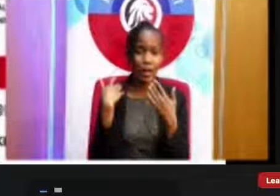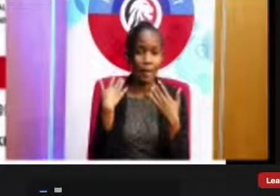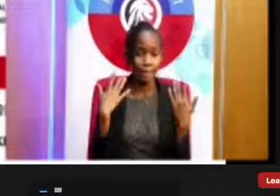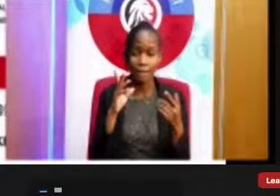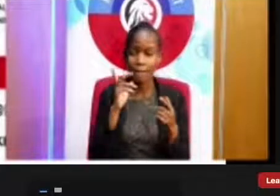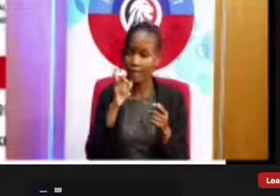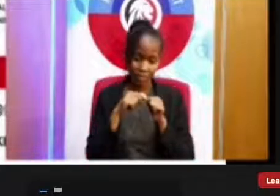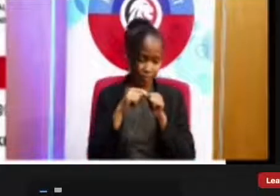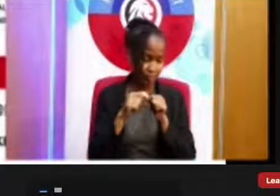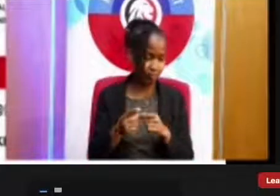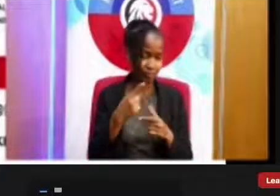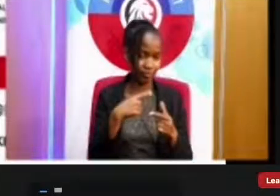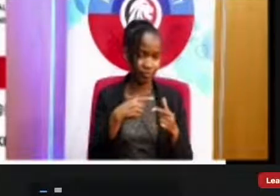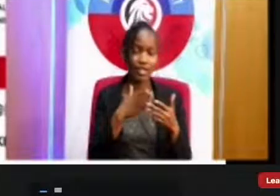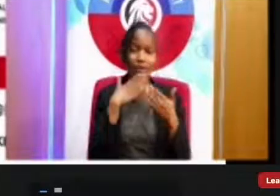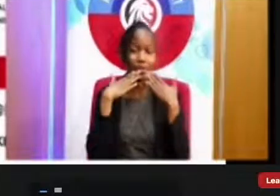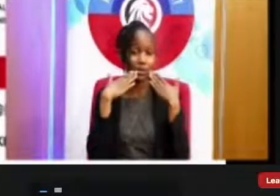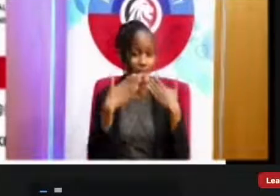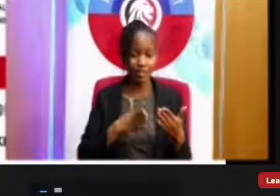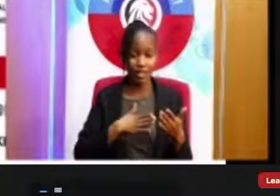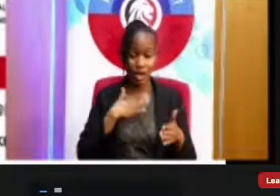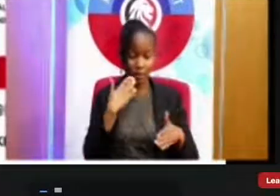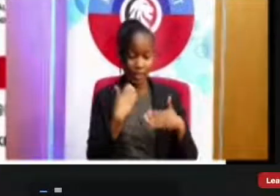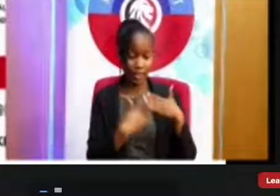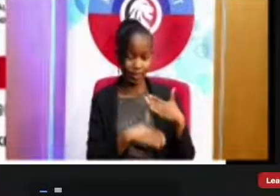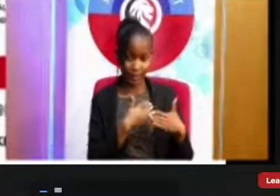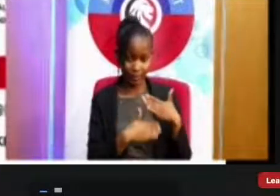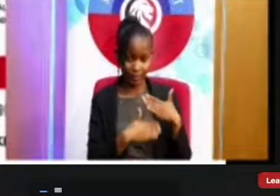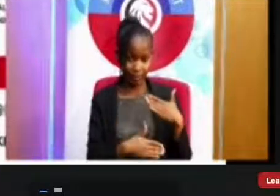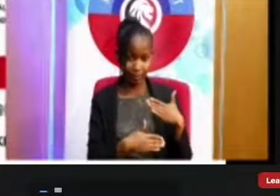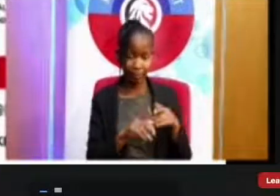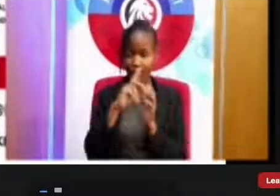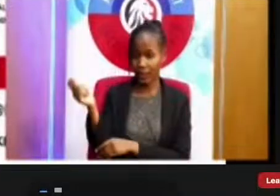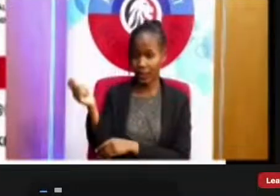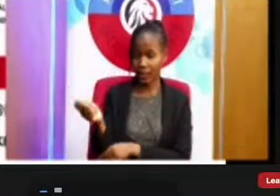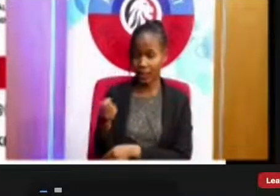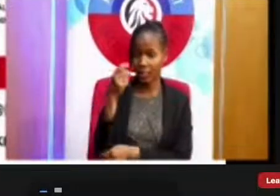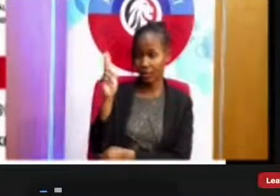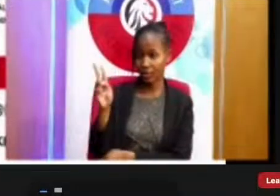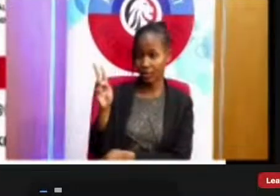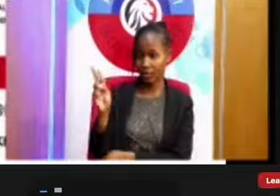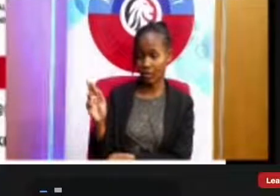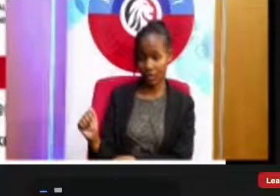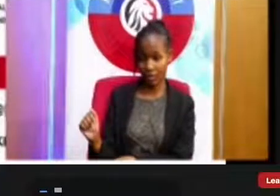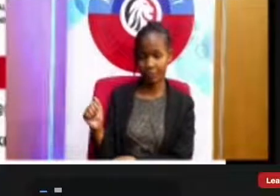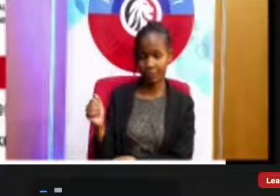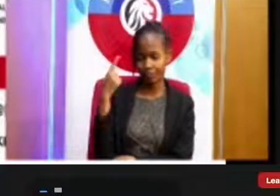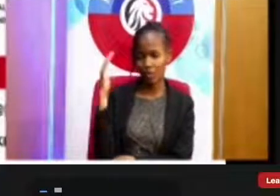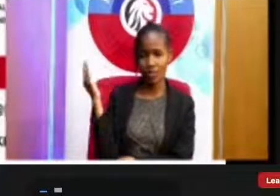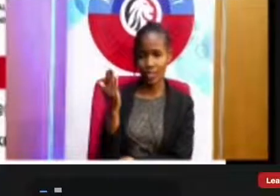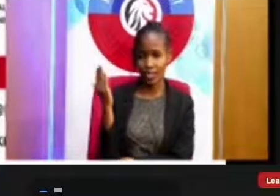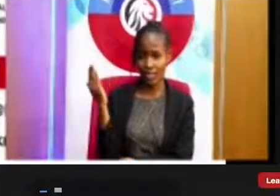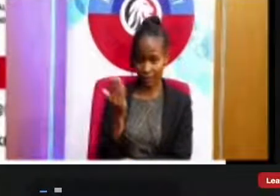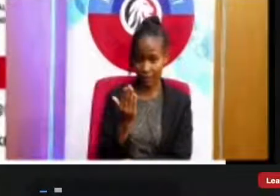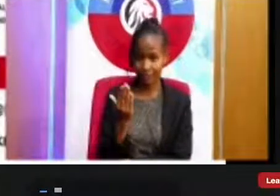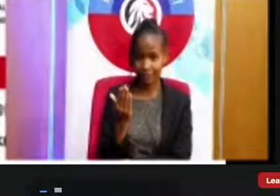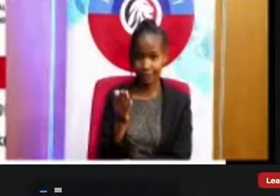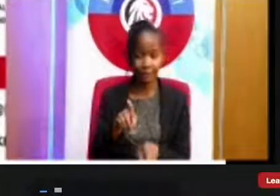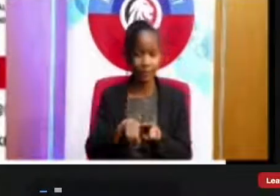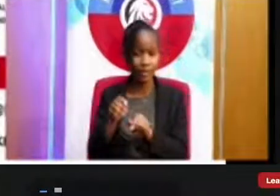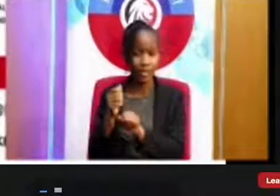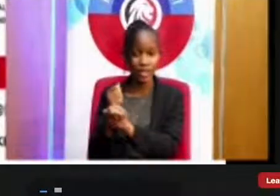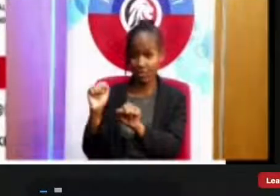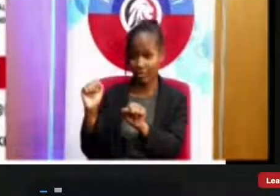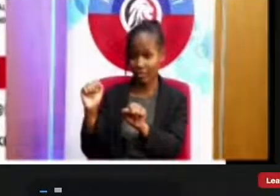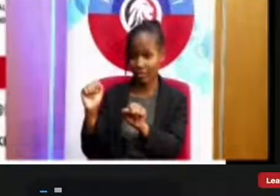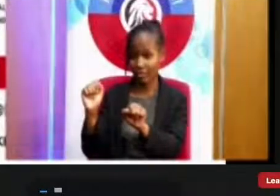to thank our neighbors, the Kenyan Revenue Authority, for facilitating the safe and smooth flow of